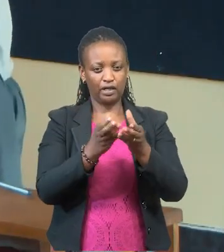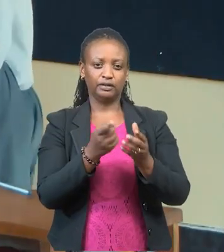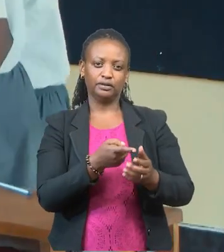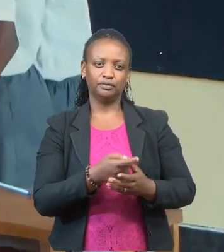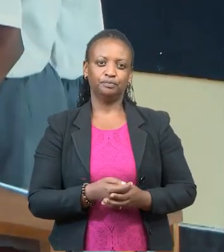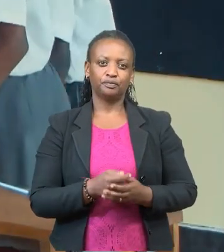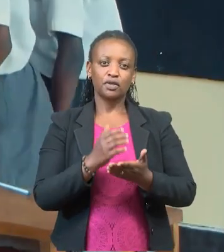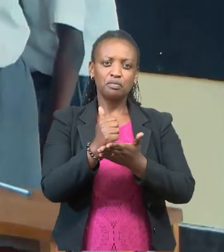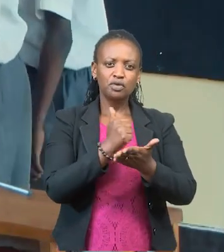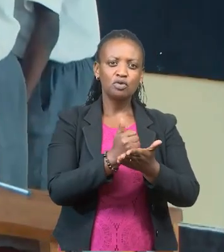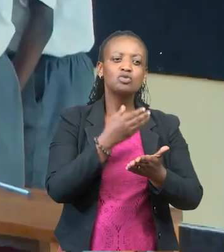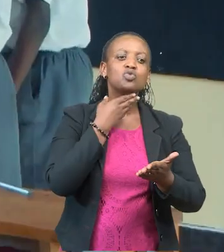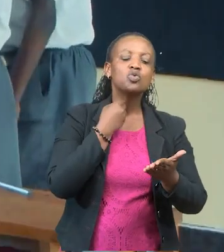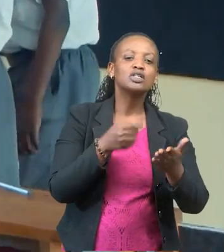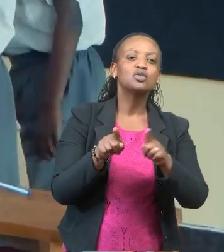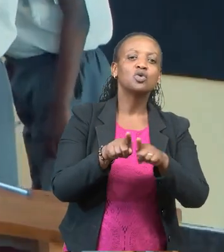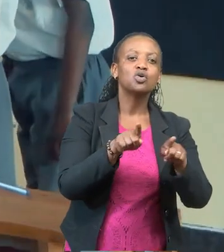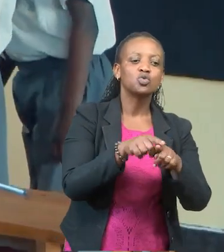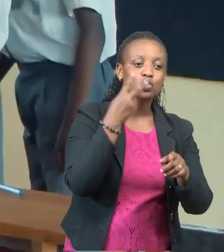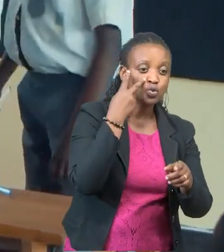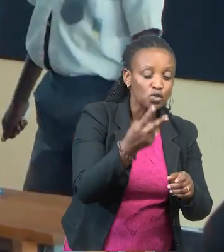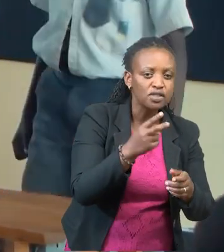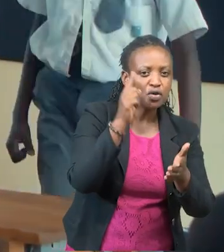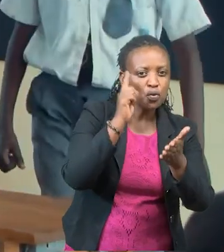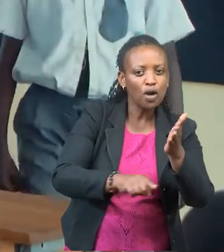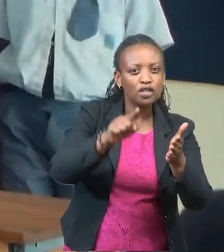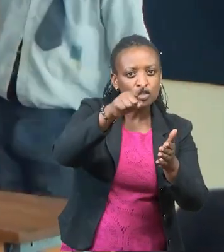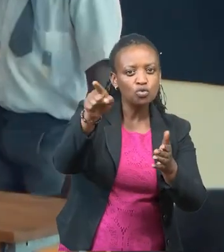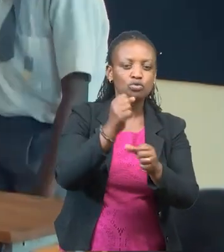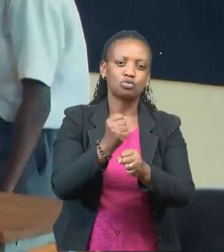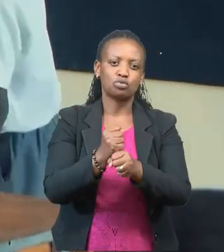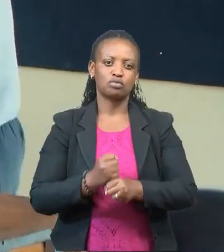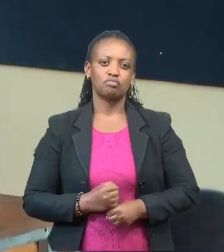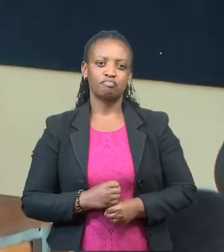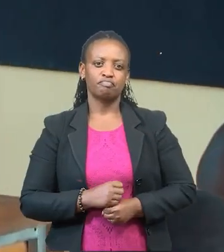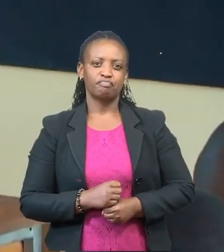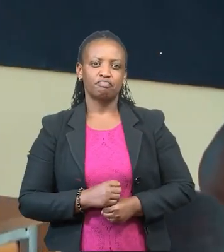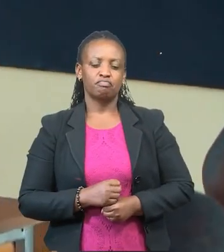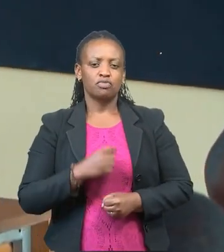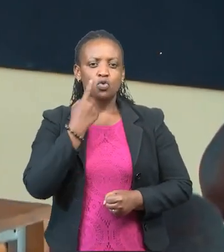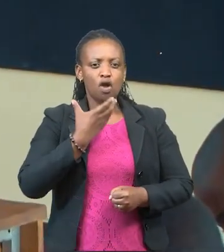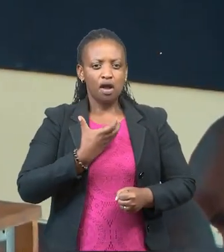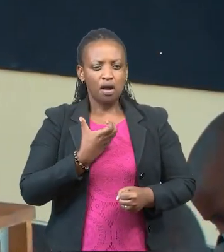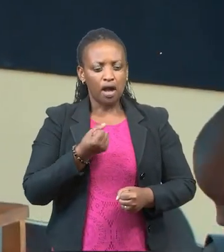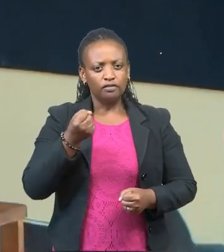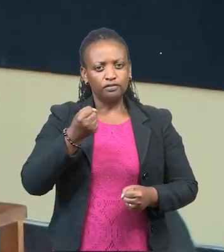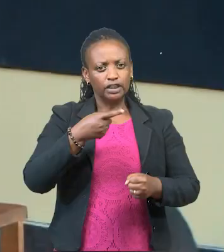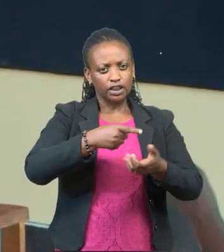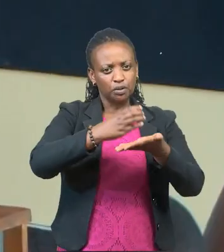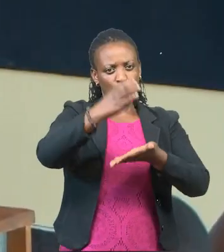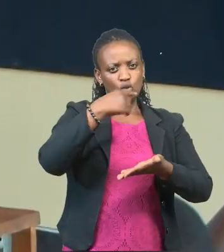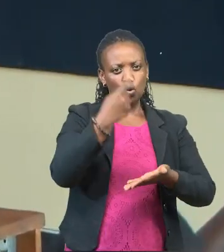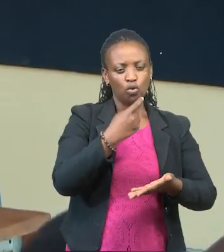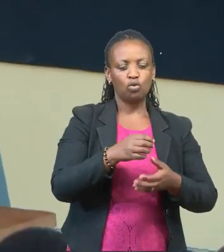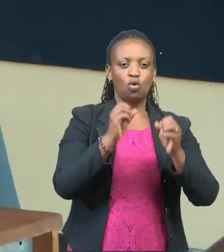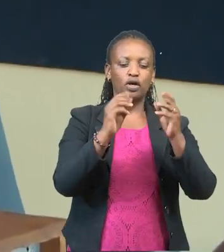class because they want also to see what you are doing. So, who's holding this